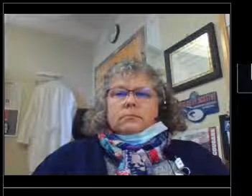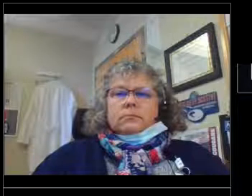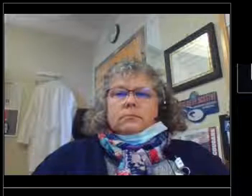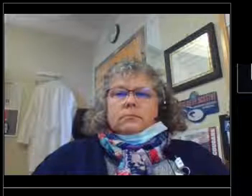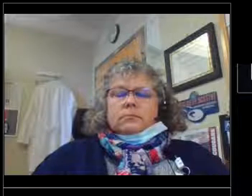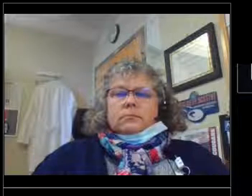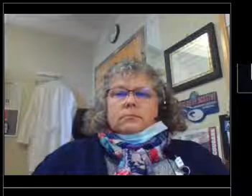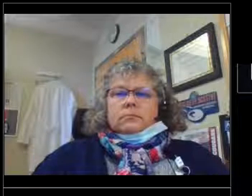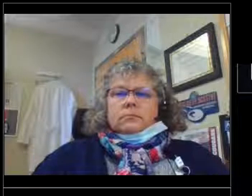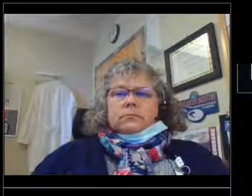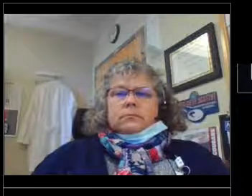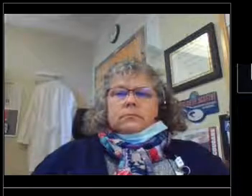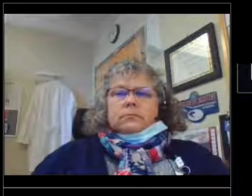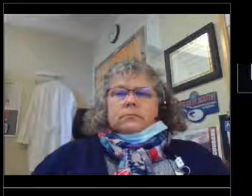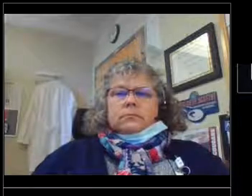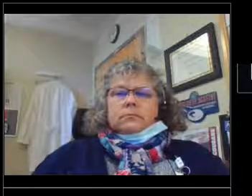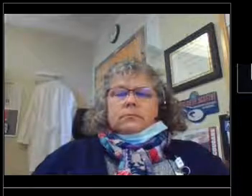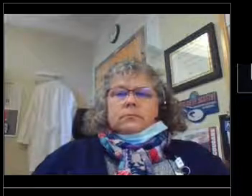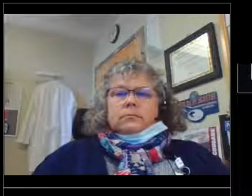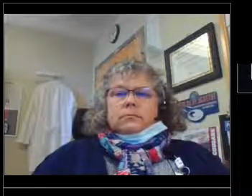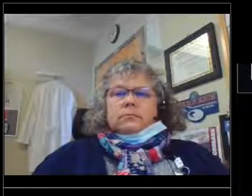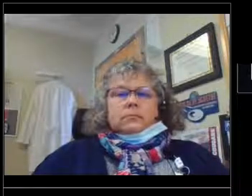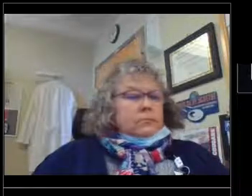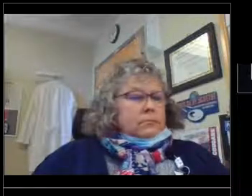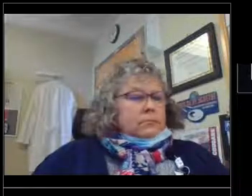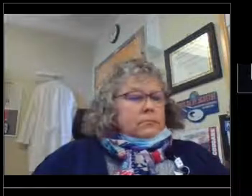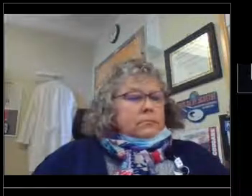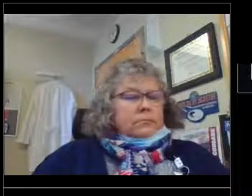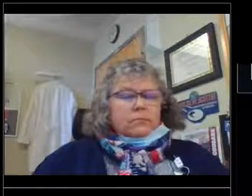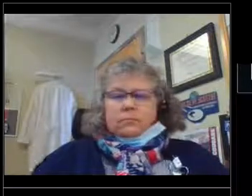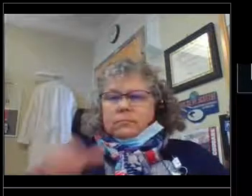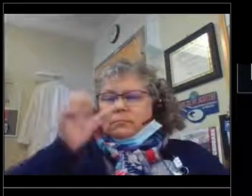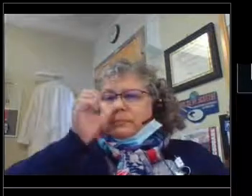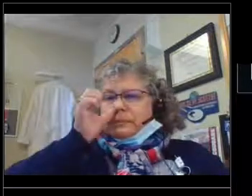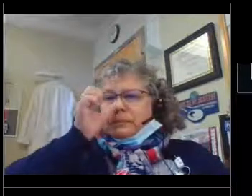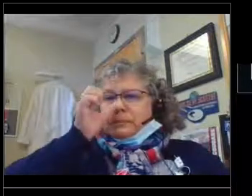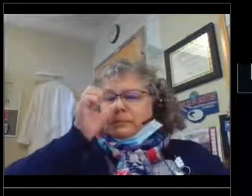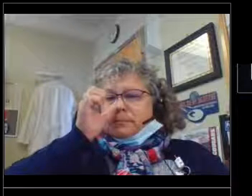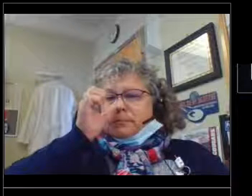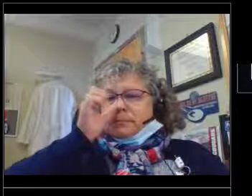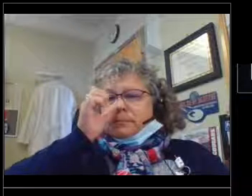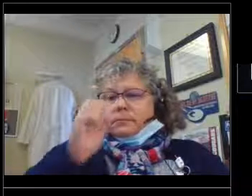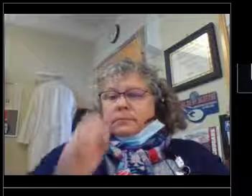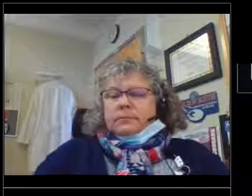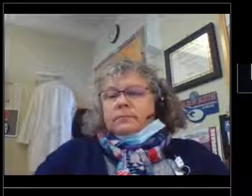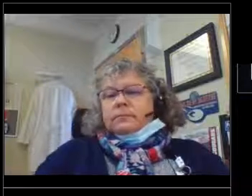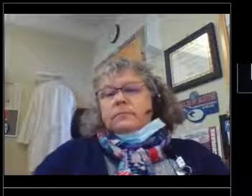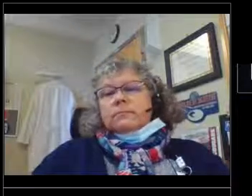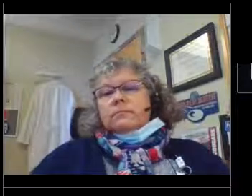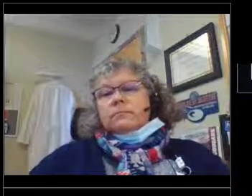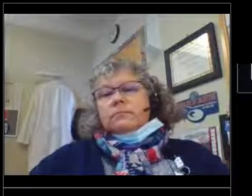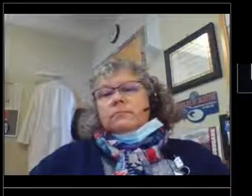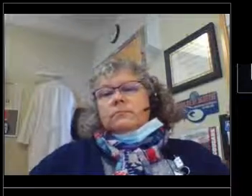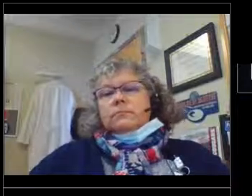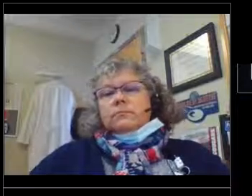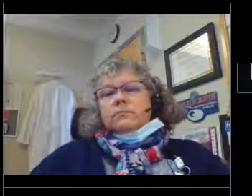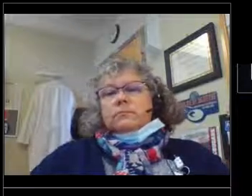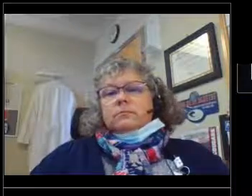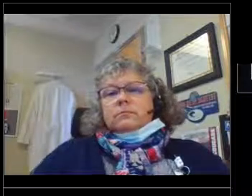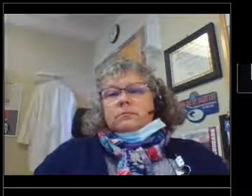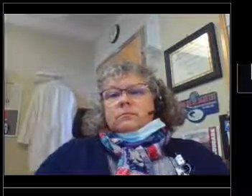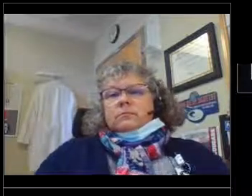thing. I think I think it's really going to increase the access to care.